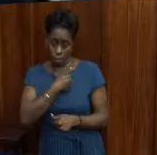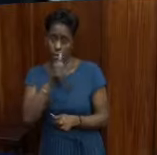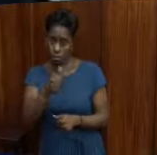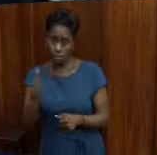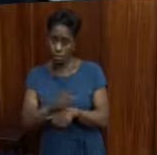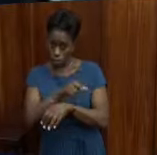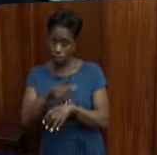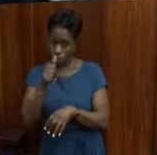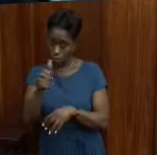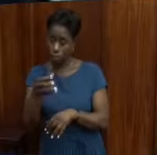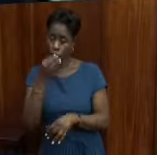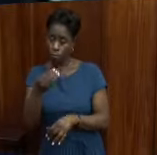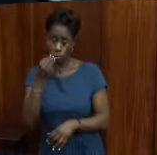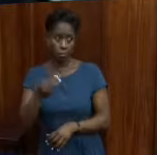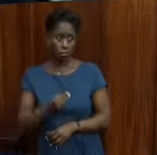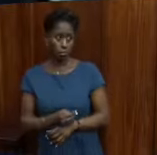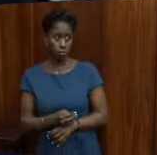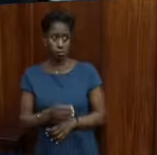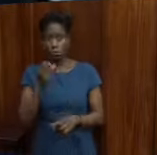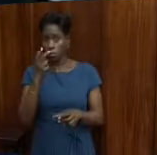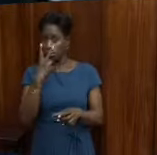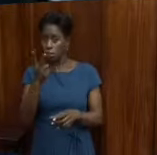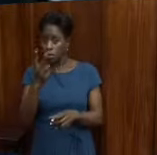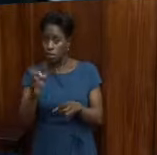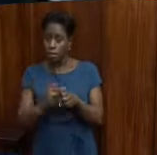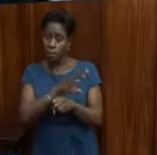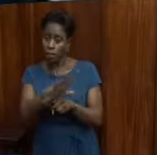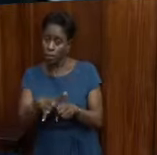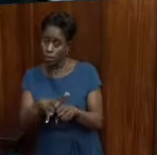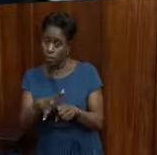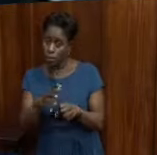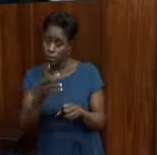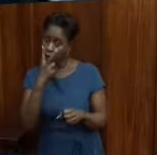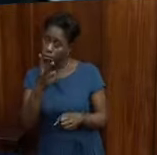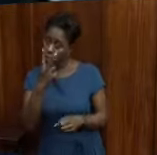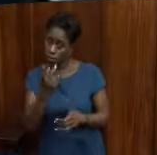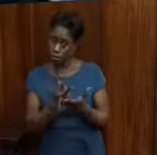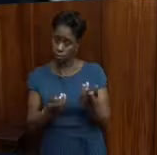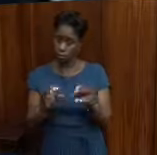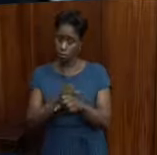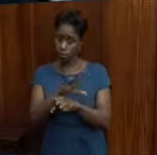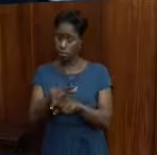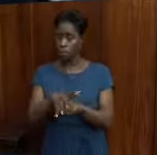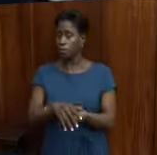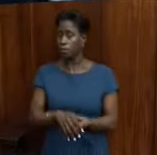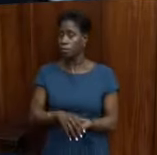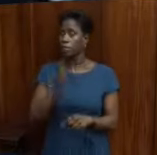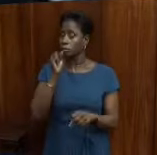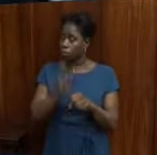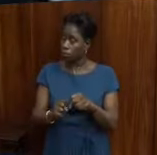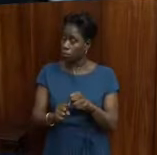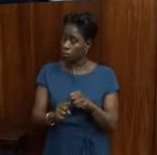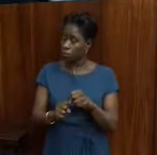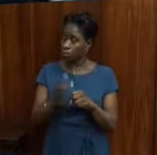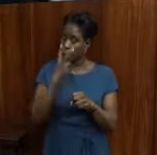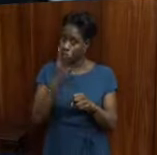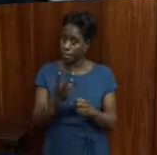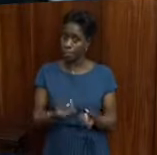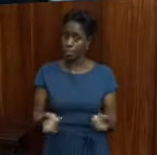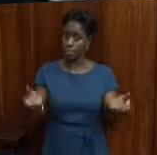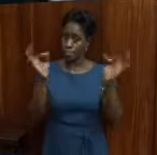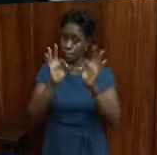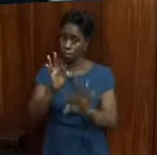and wars around the world has taught us that the bottom line of every civilization is the ability to feed, clothe,